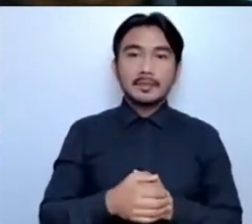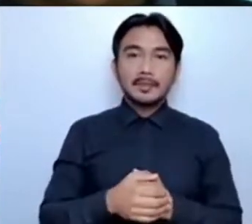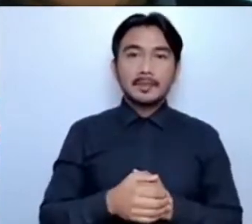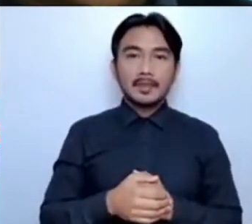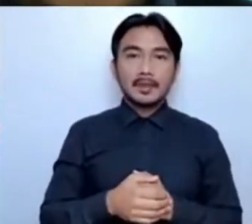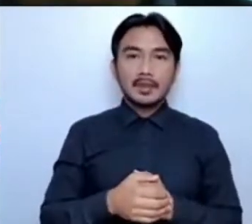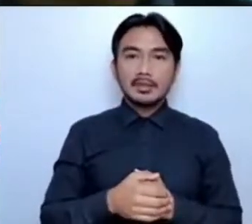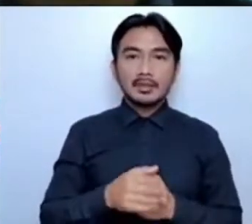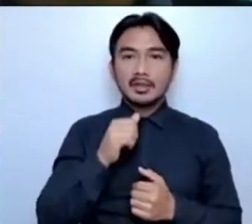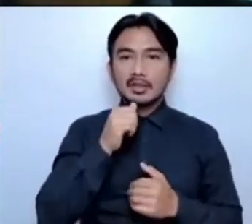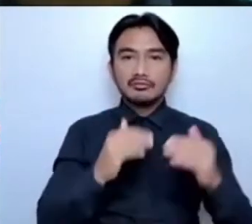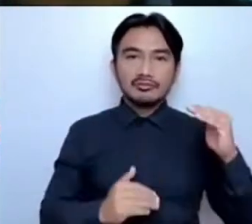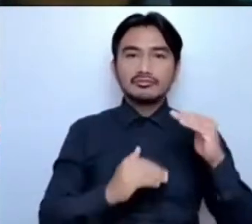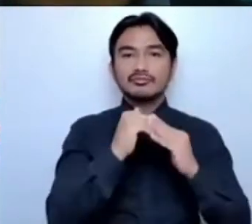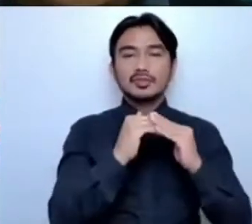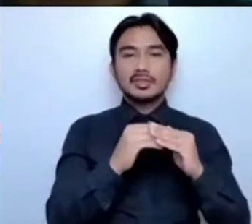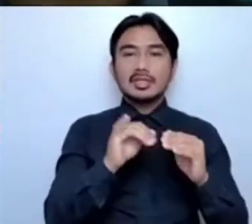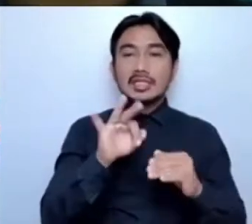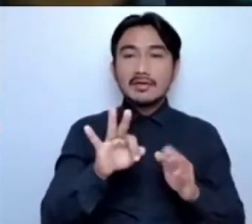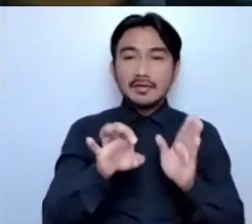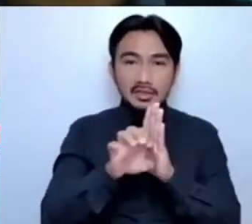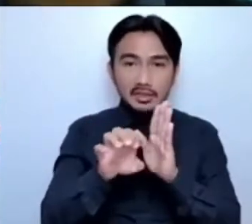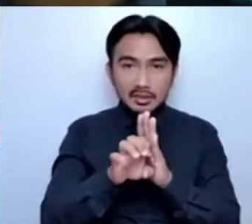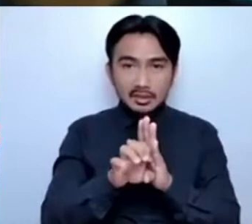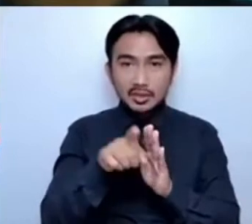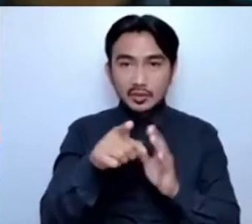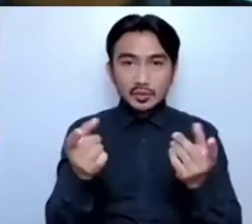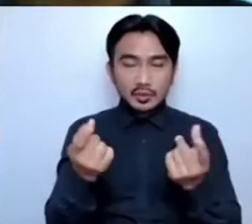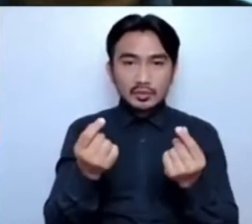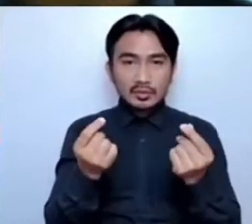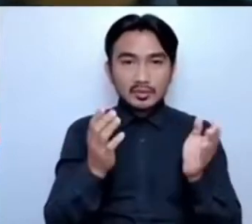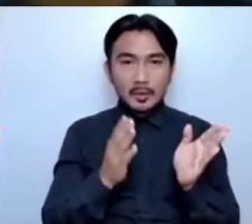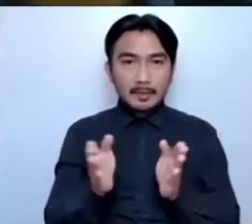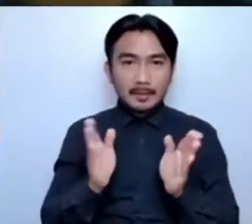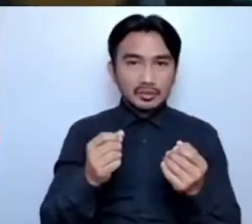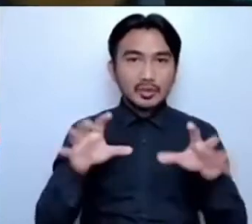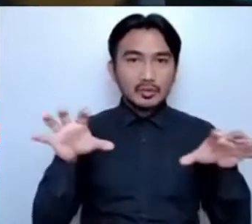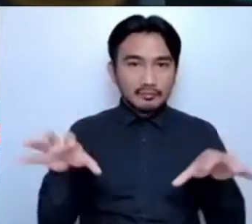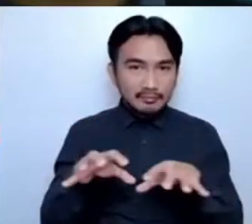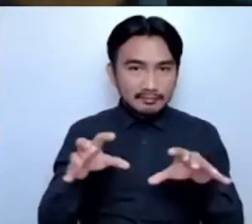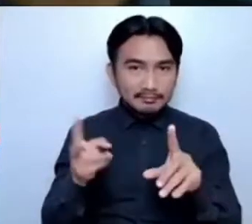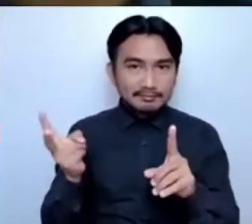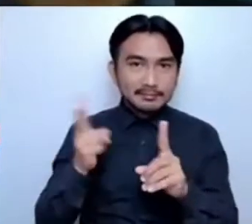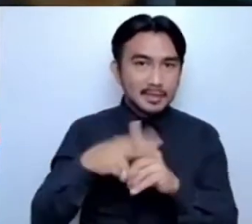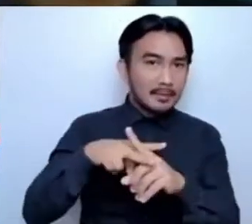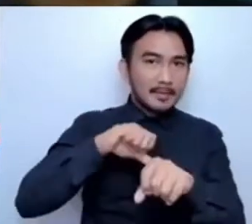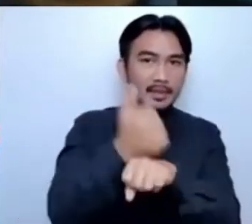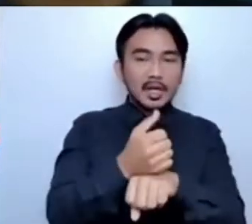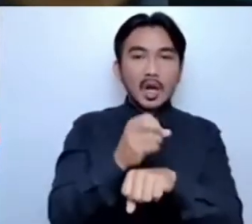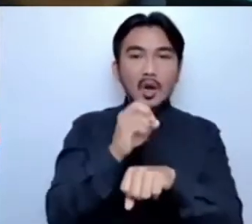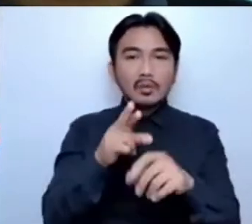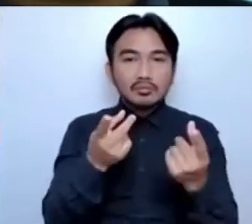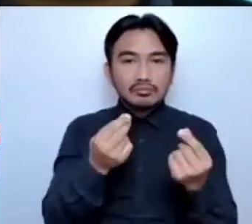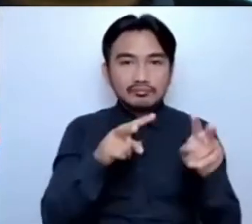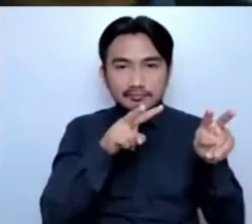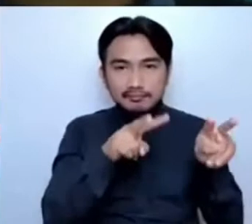point unless you planned for it, you implemented it, and you monitored its